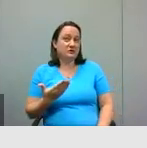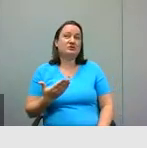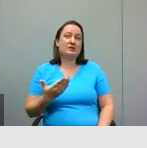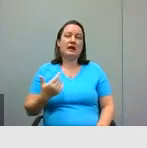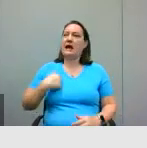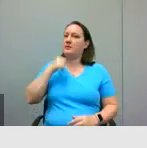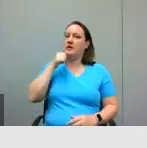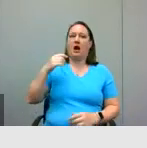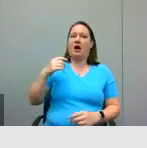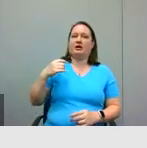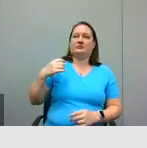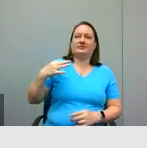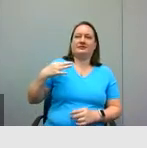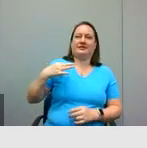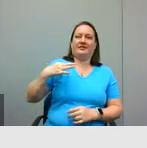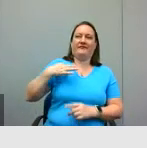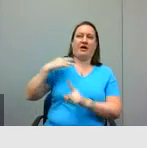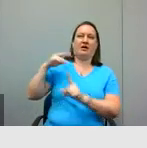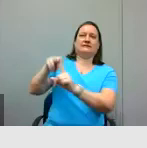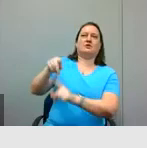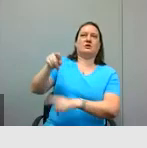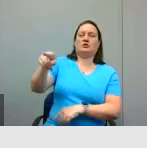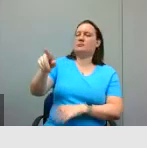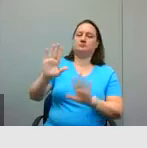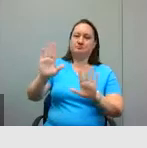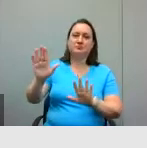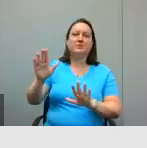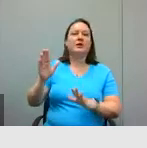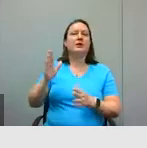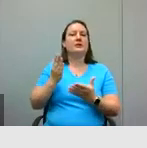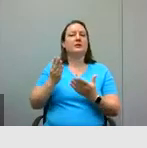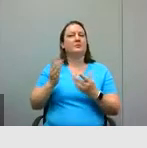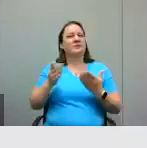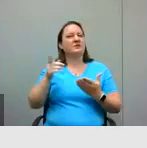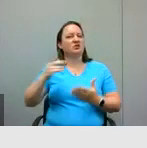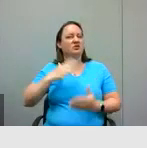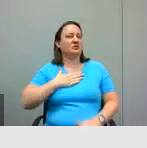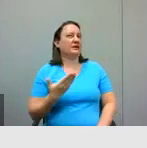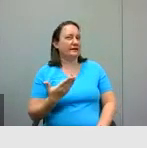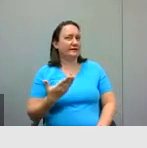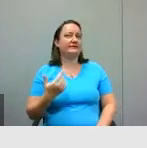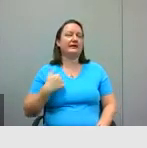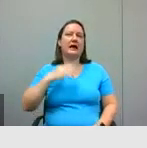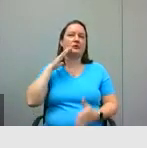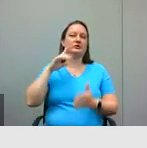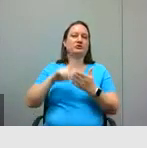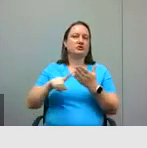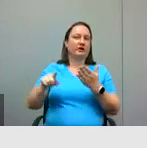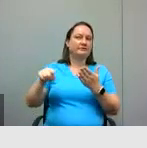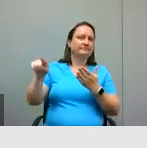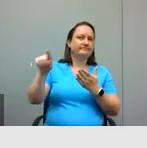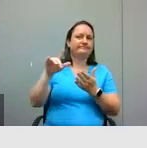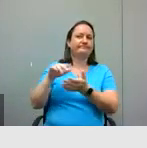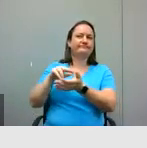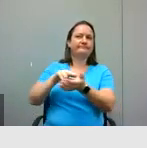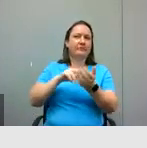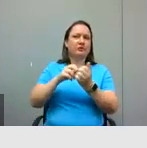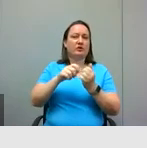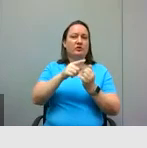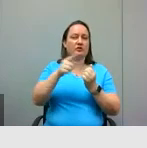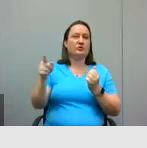her. I'm just saying she might be willing to. So I will check into that, and you will have an update from that